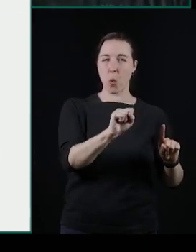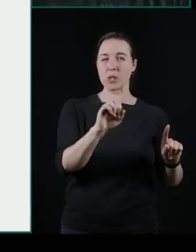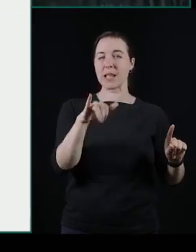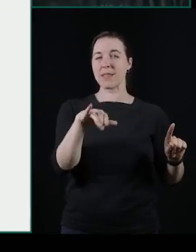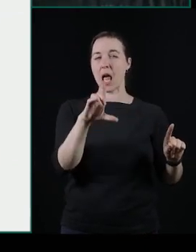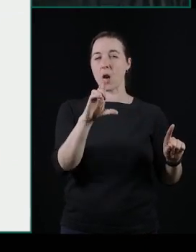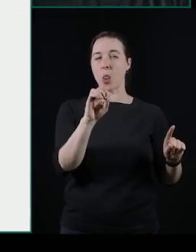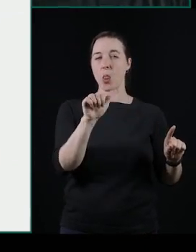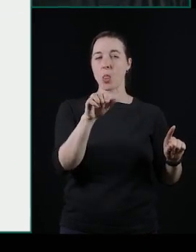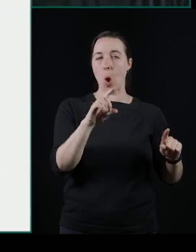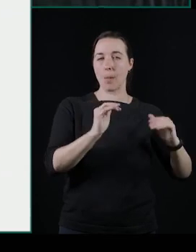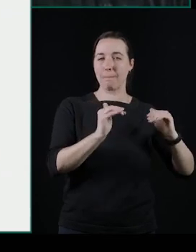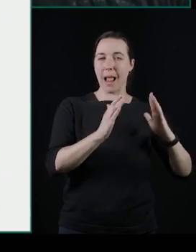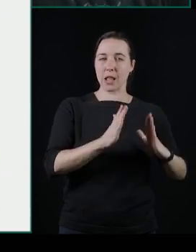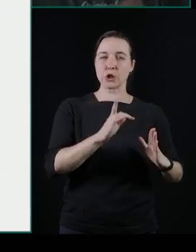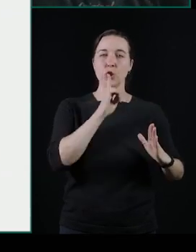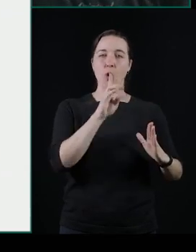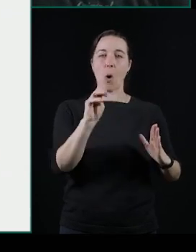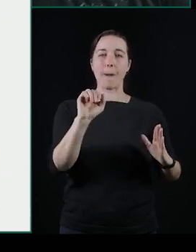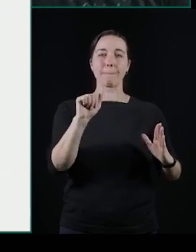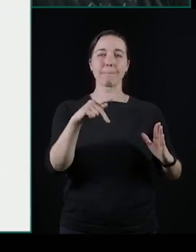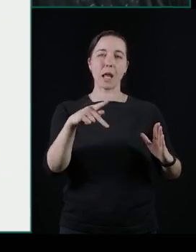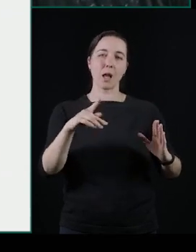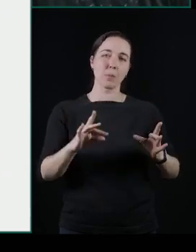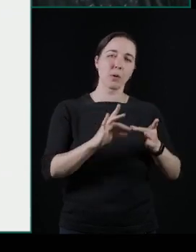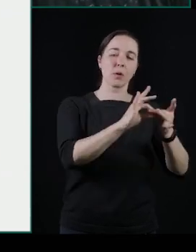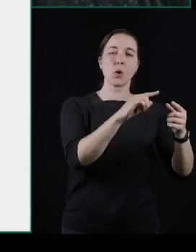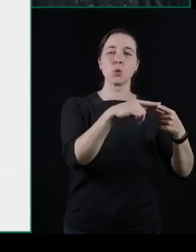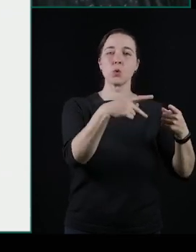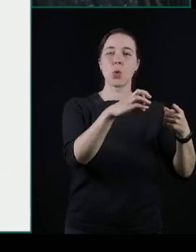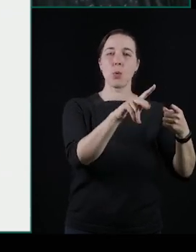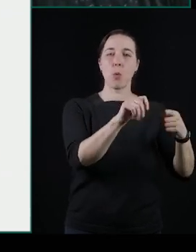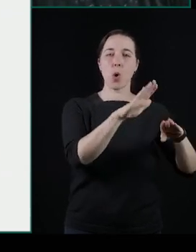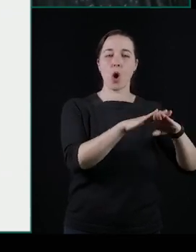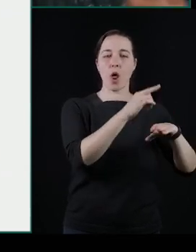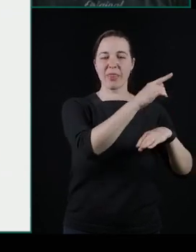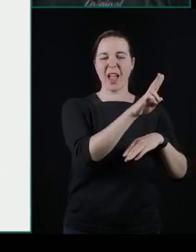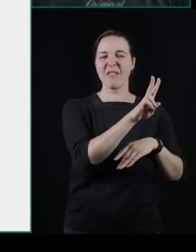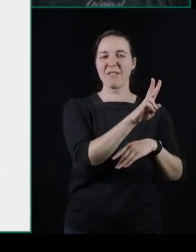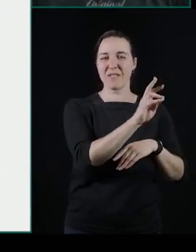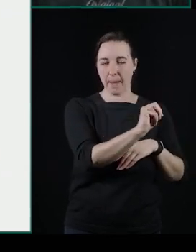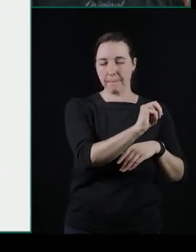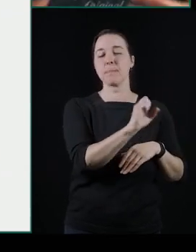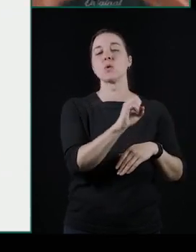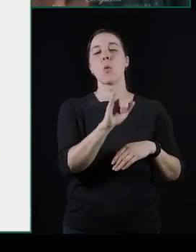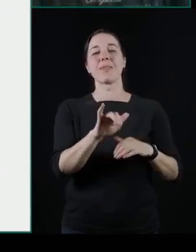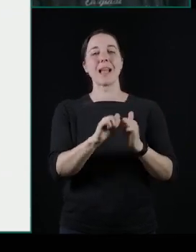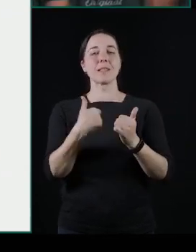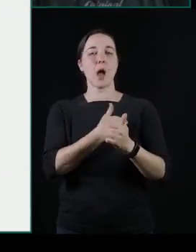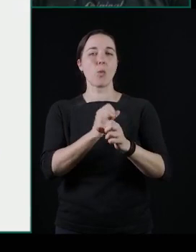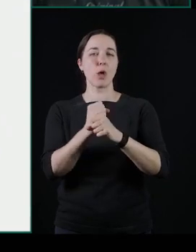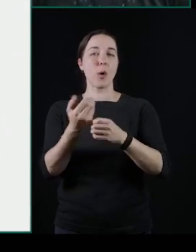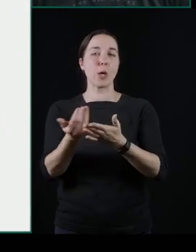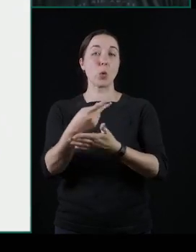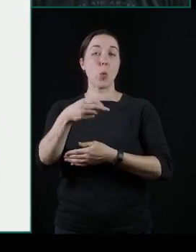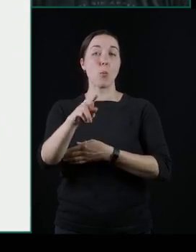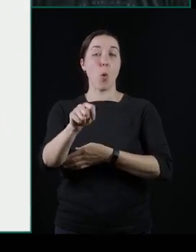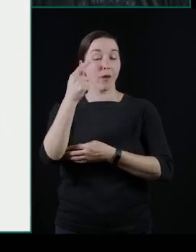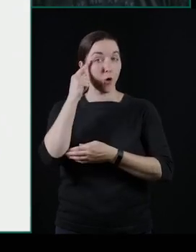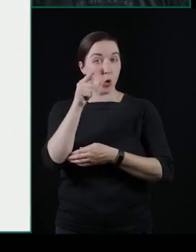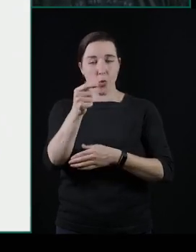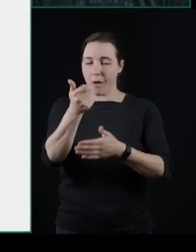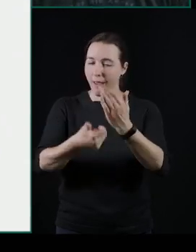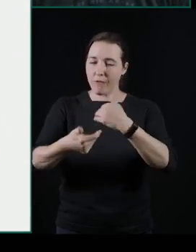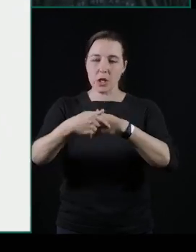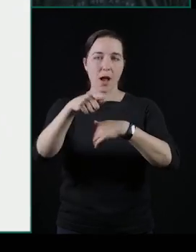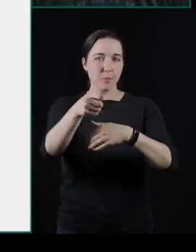on the load balancer are mapped to the ports on the VM. That's how we create a new port for you